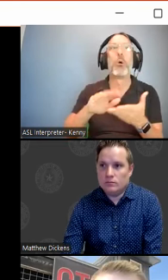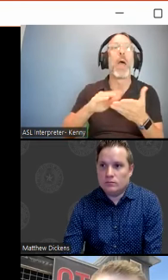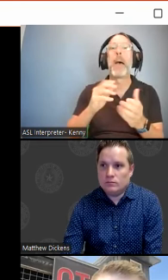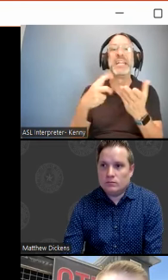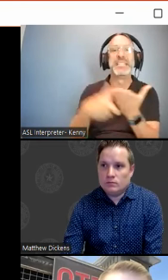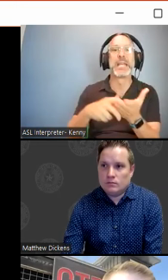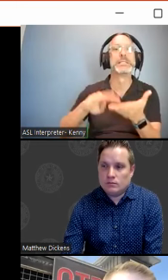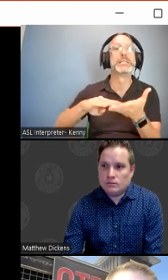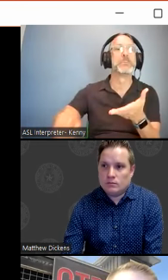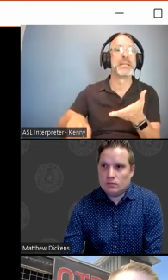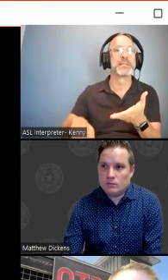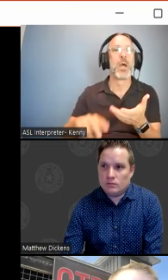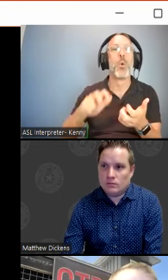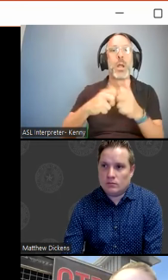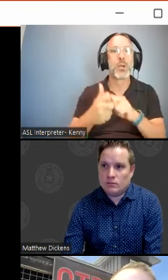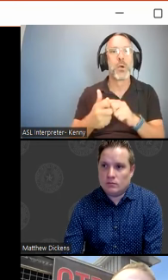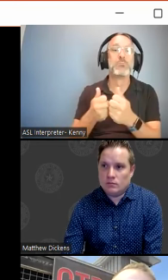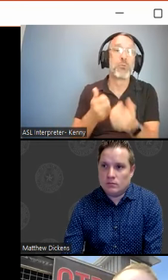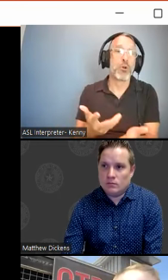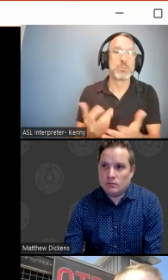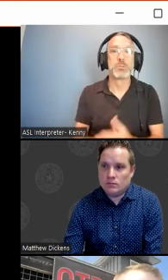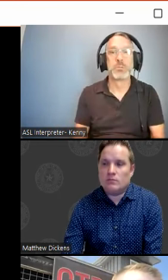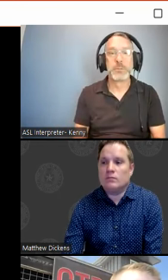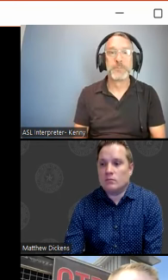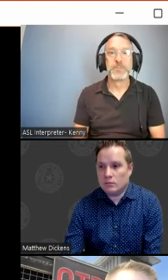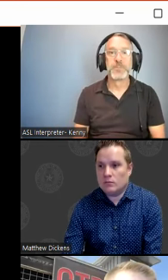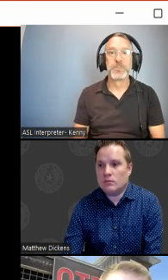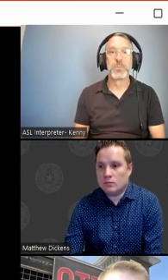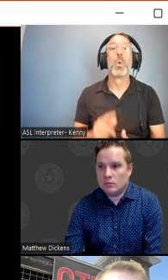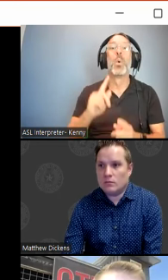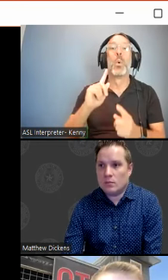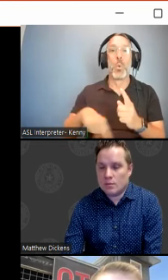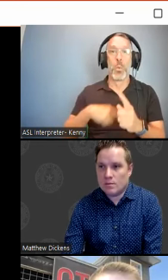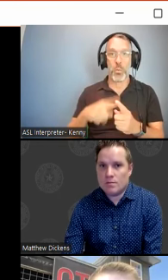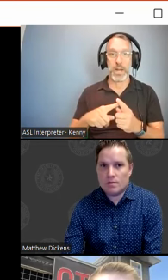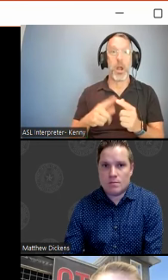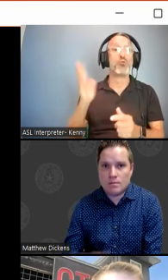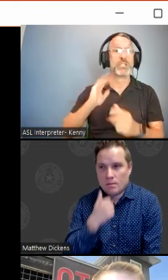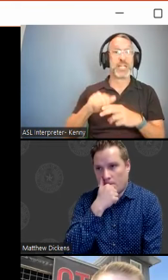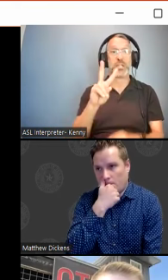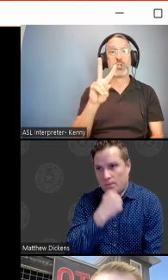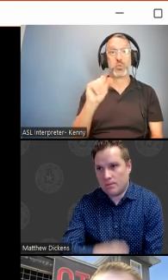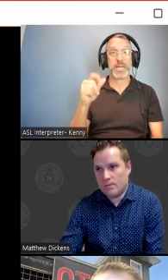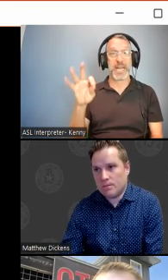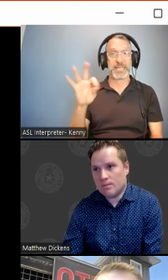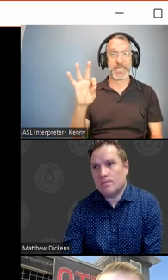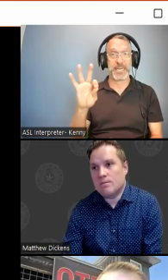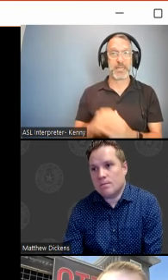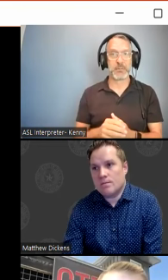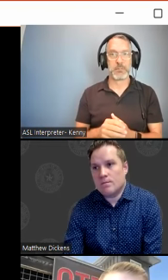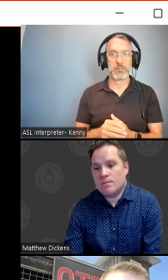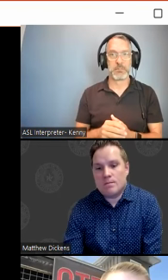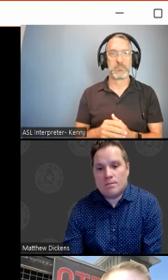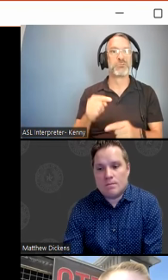what issues were being caused. Once originally in 2019, now let's